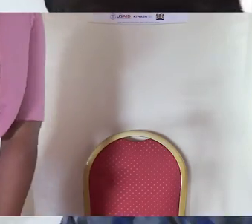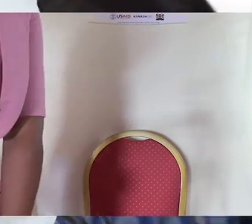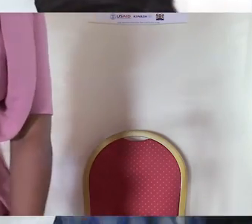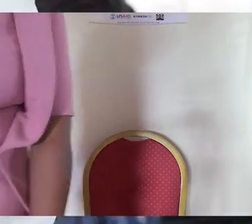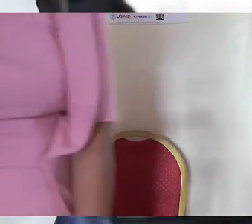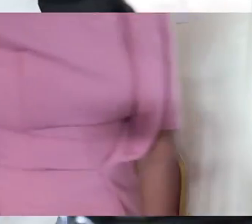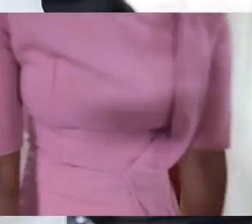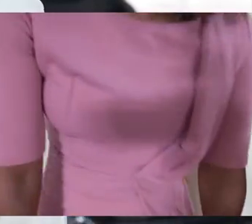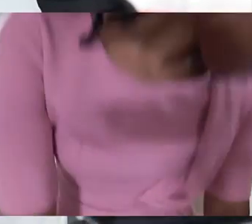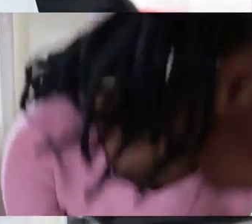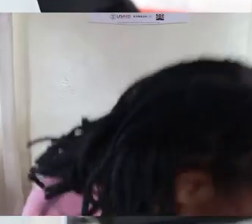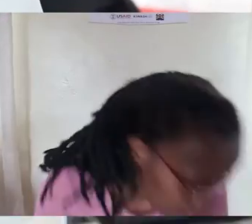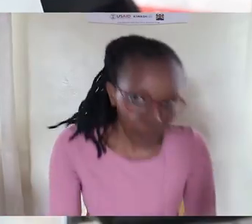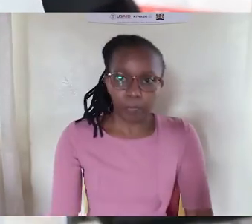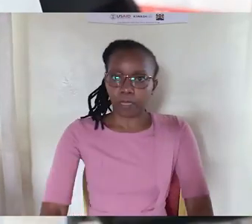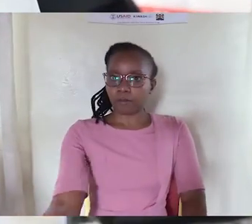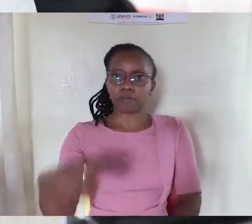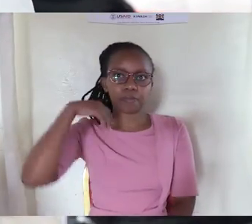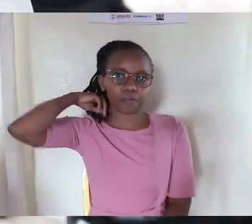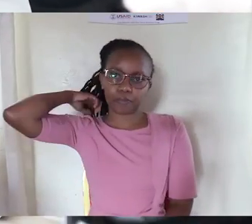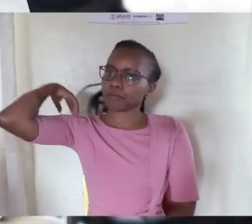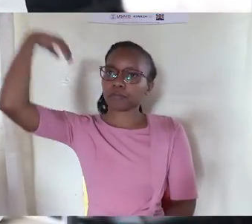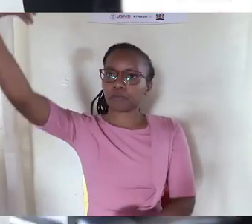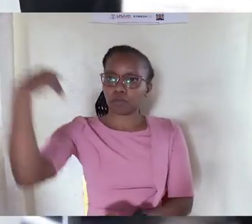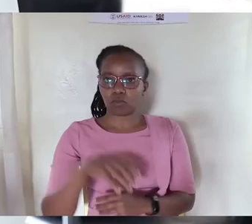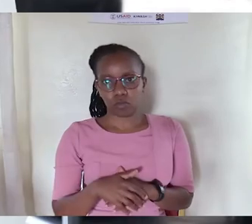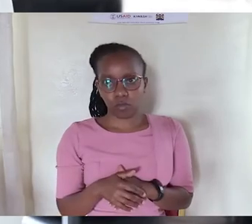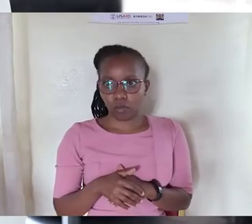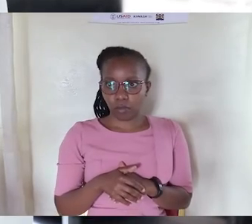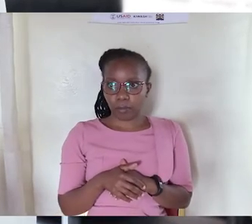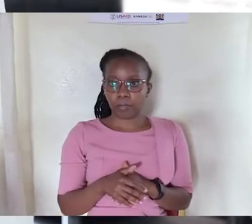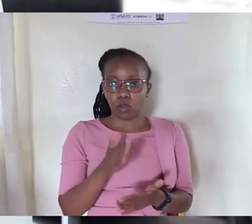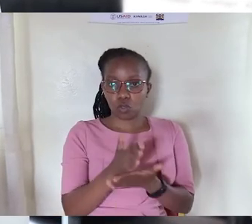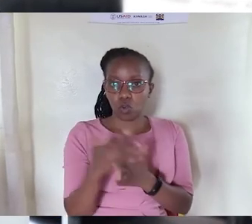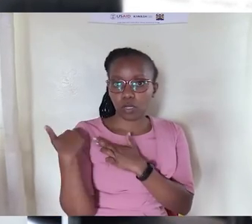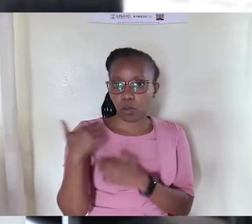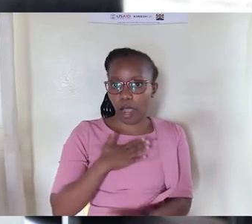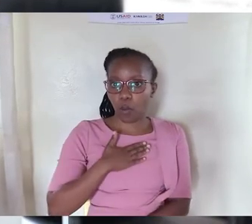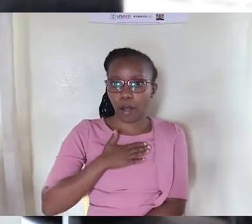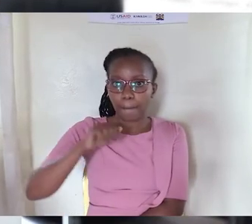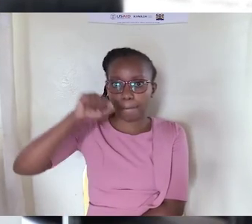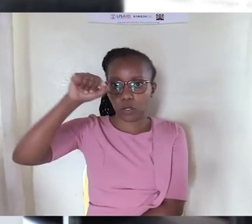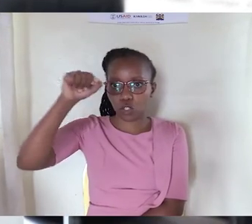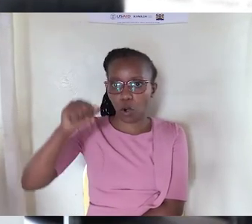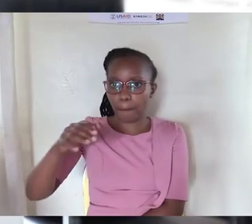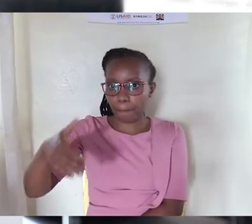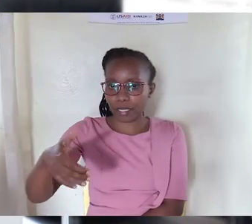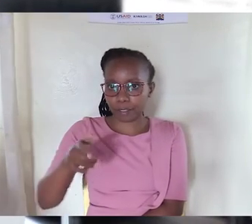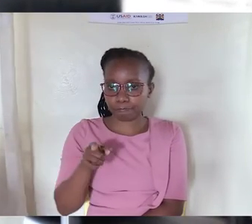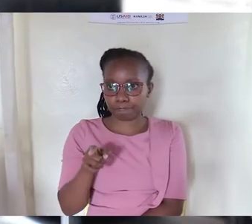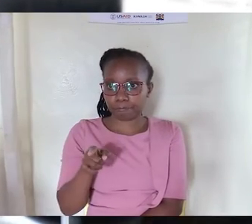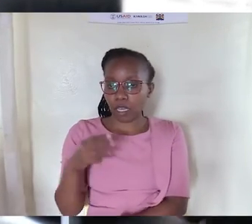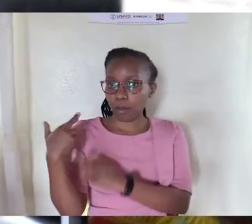it is our mandate. And with the political parties, because they're the ones that handle party